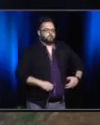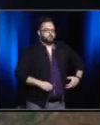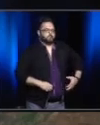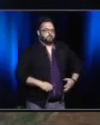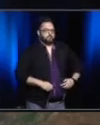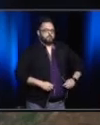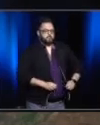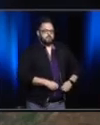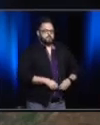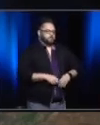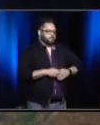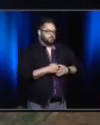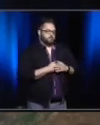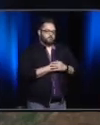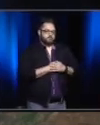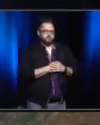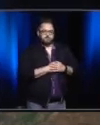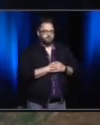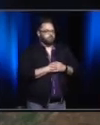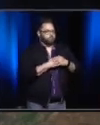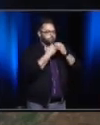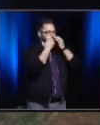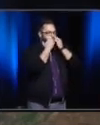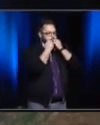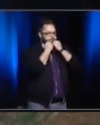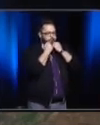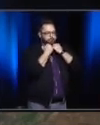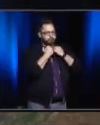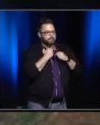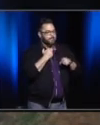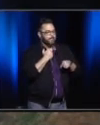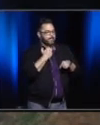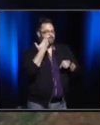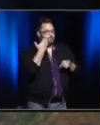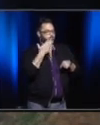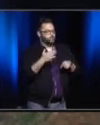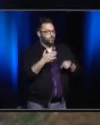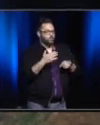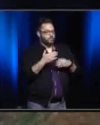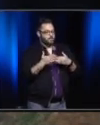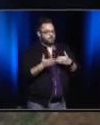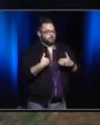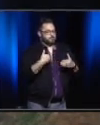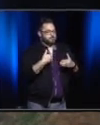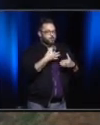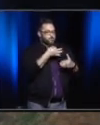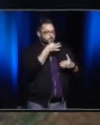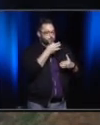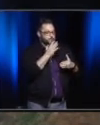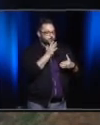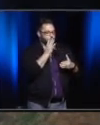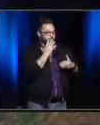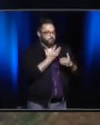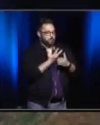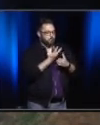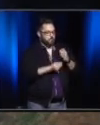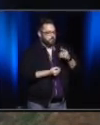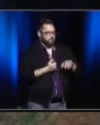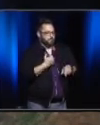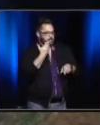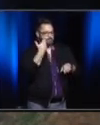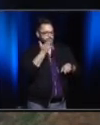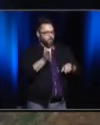They have magnificent lives. They have no idea they're nearly extinct. And it's a great joy every time we go out that they're still